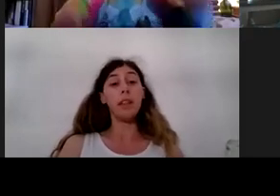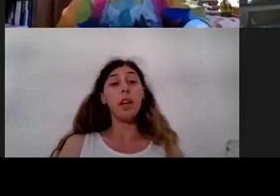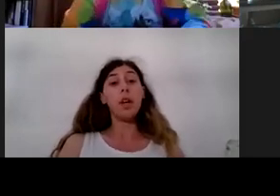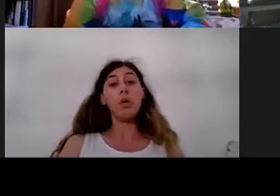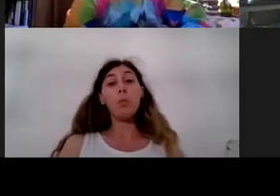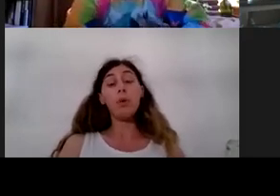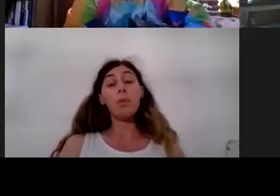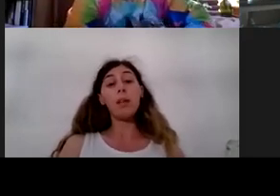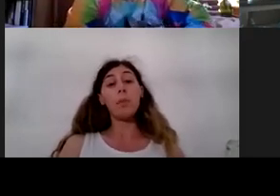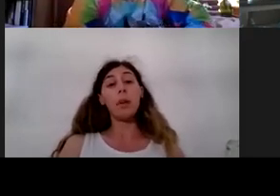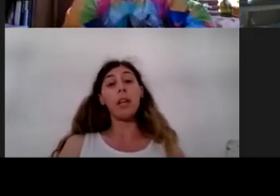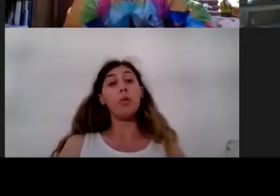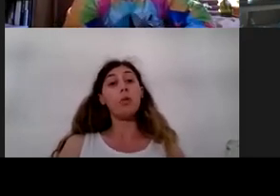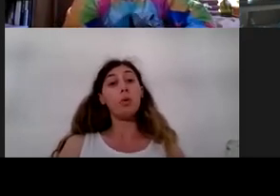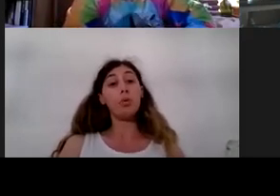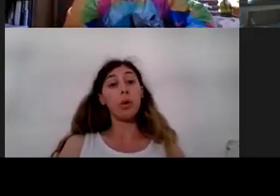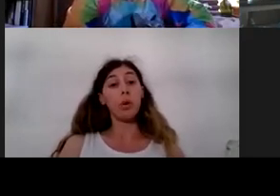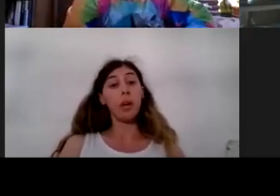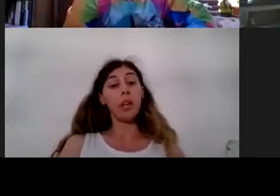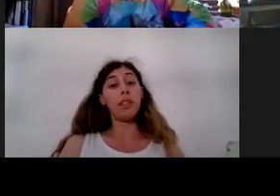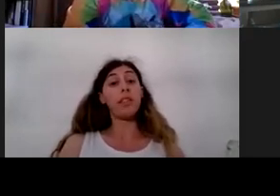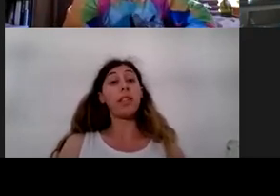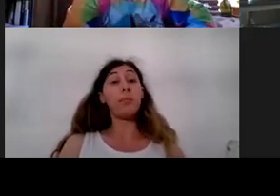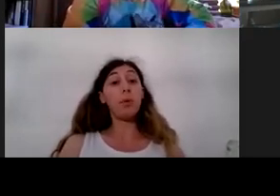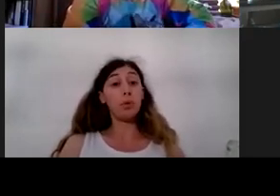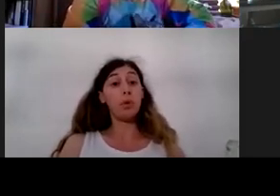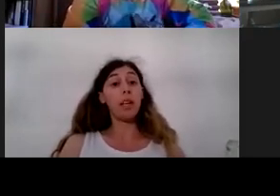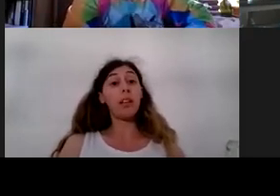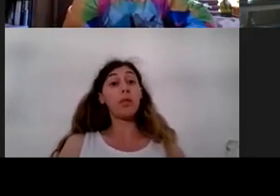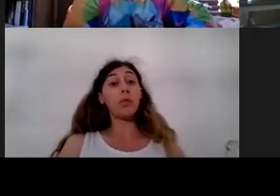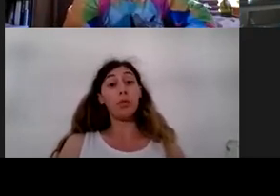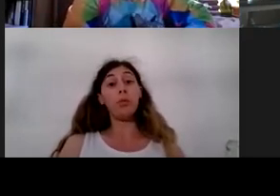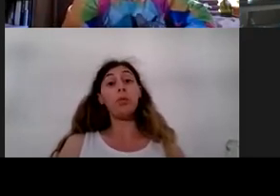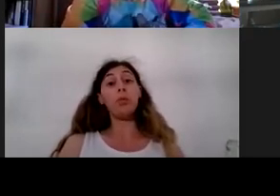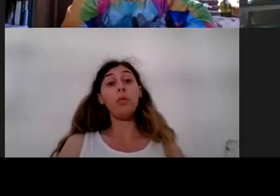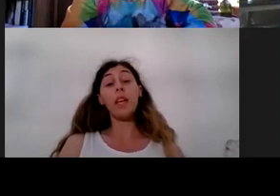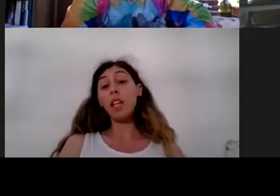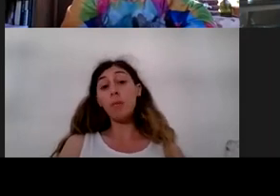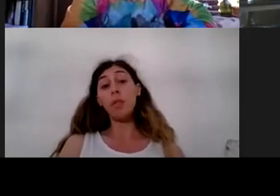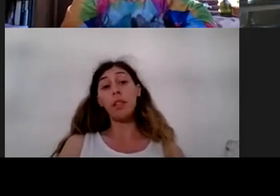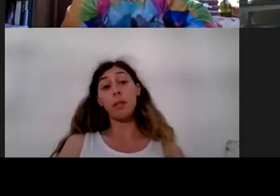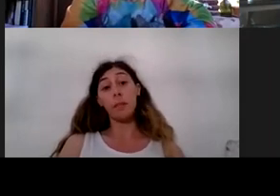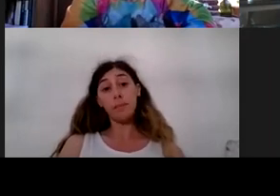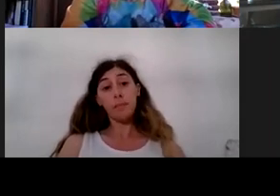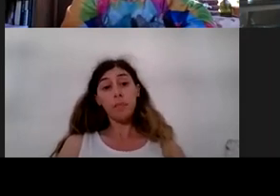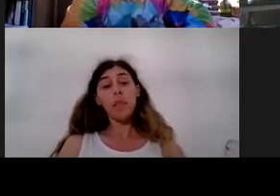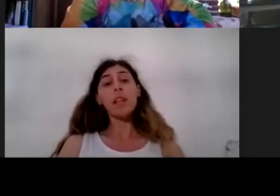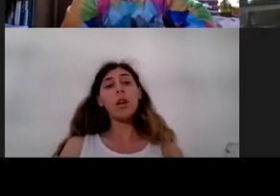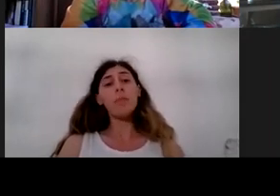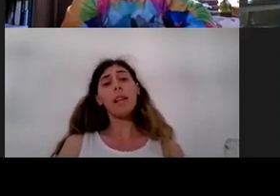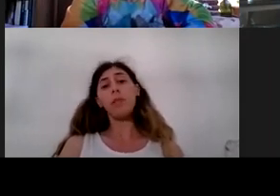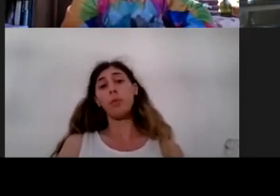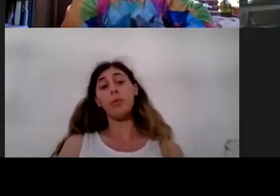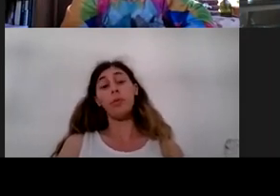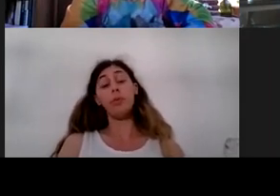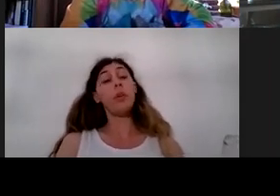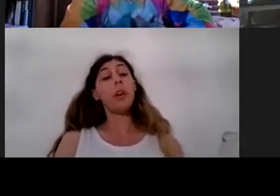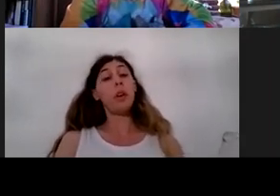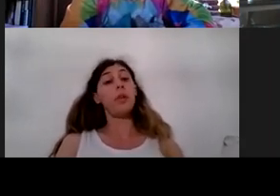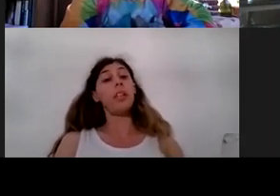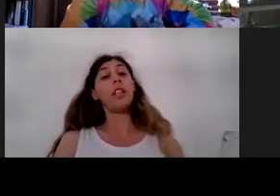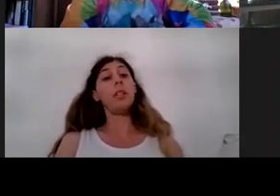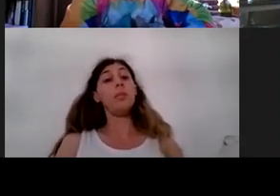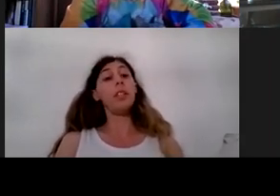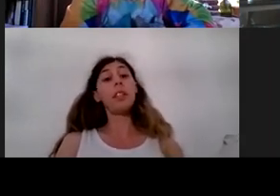mandatory, although they are in place. The law allows us to select any medical provider. The thing is that